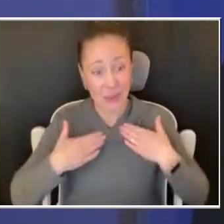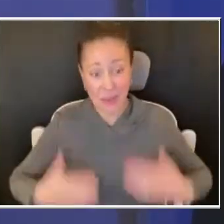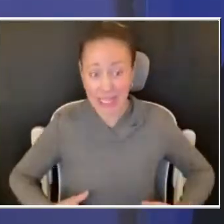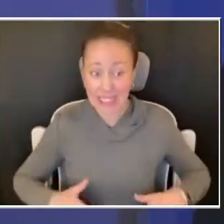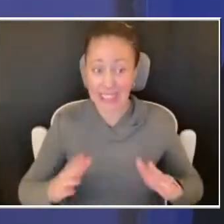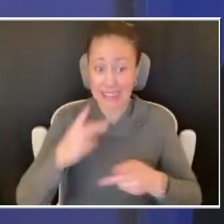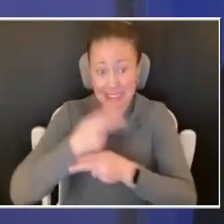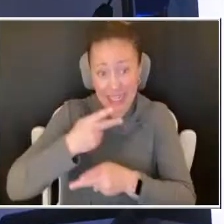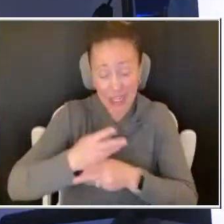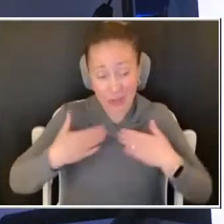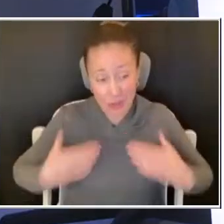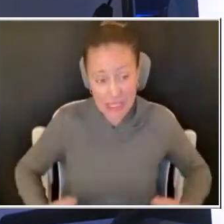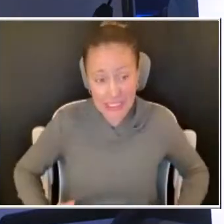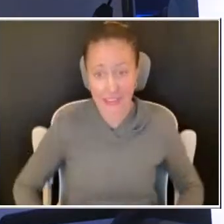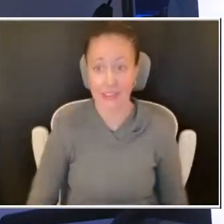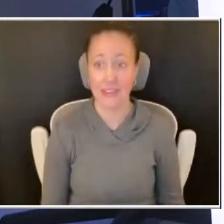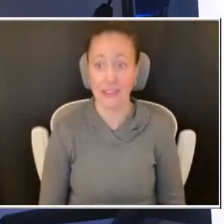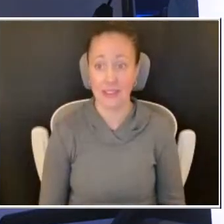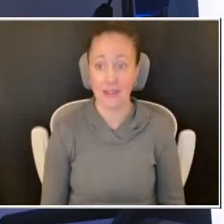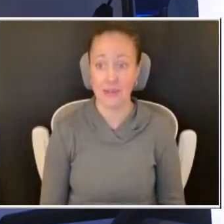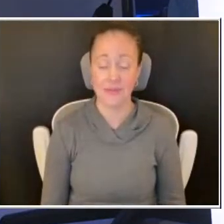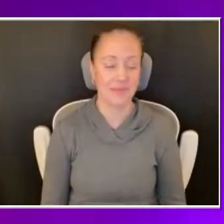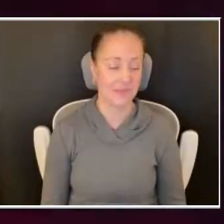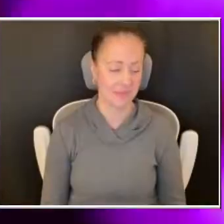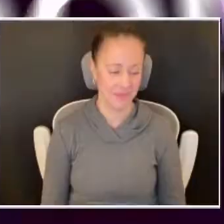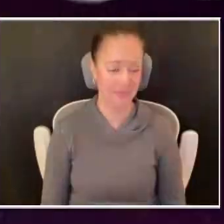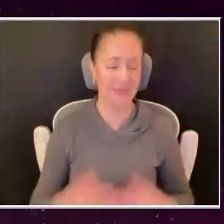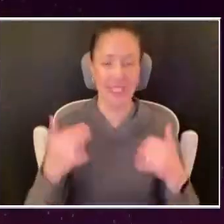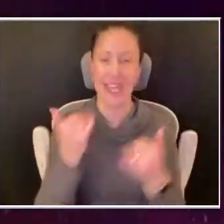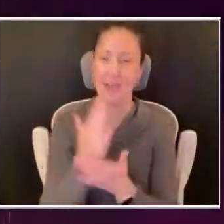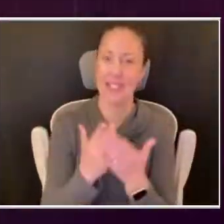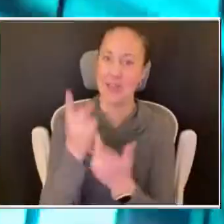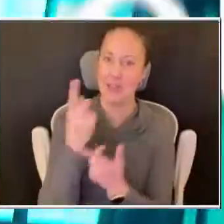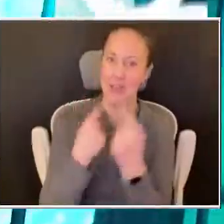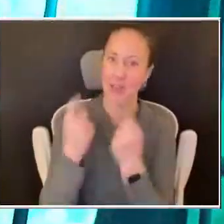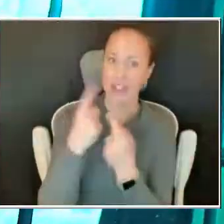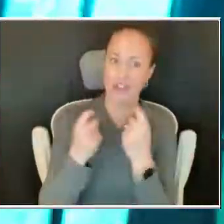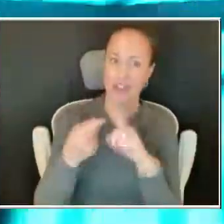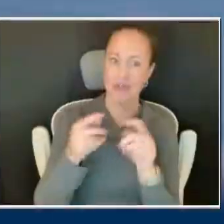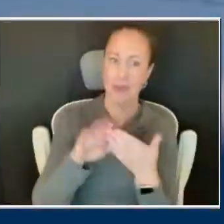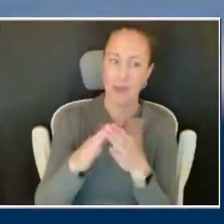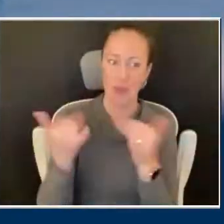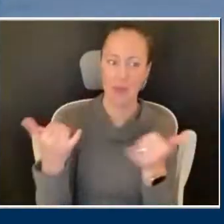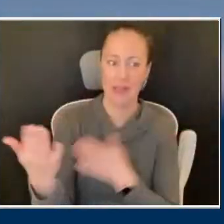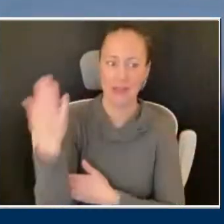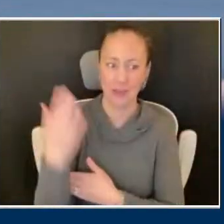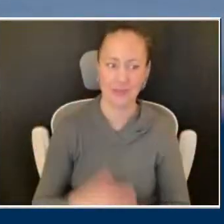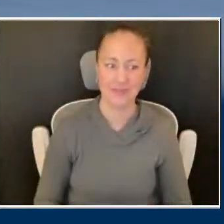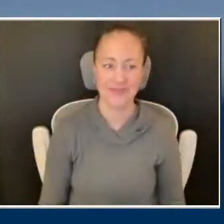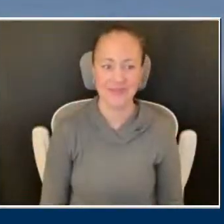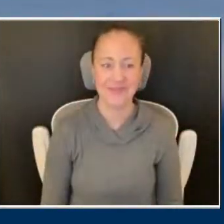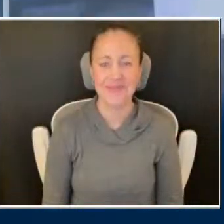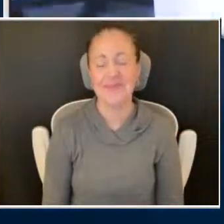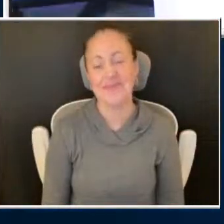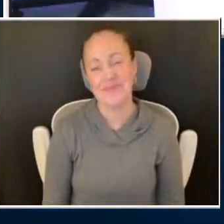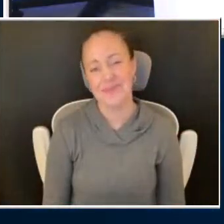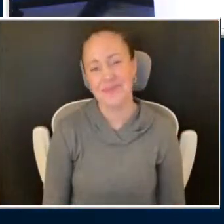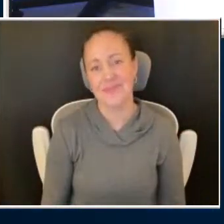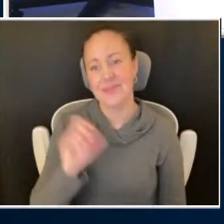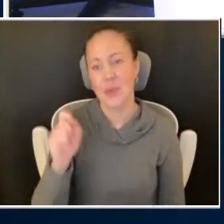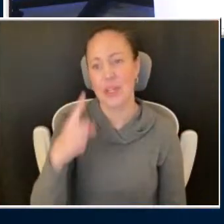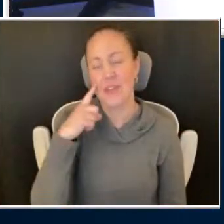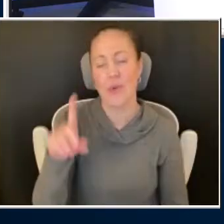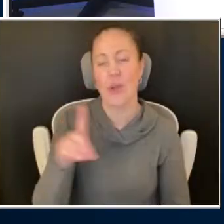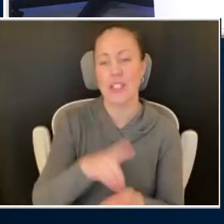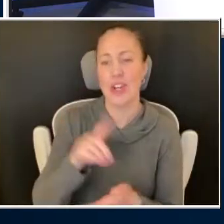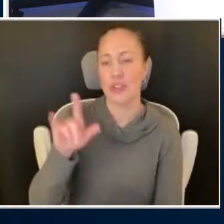it. I want to get to some questions from our viewers this morning, and Jeremy wants to know, this question is for Dr. Lisa Vopat. Are